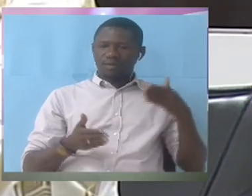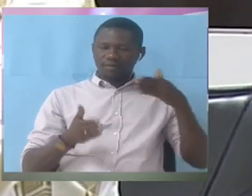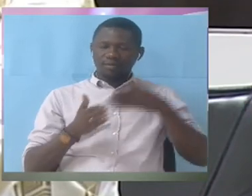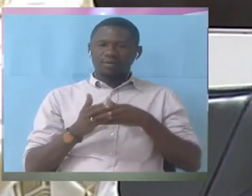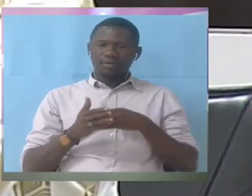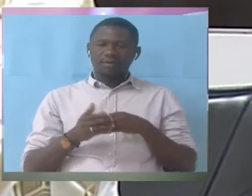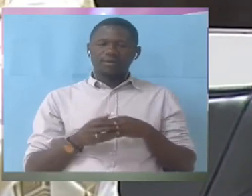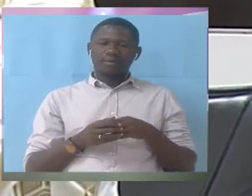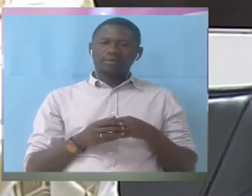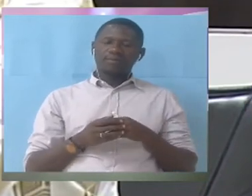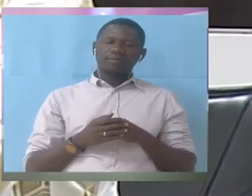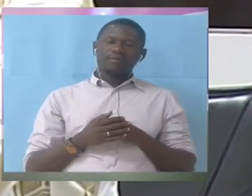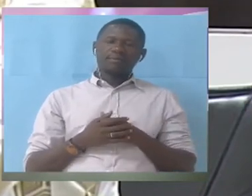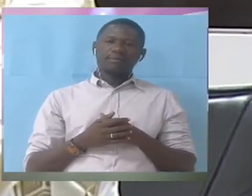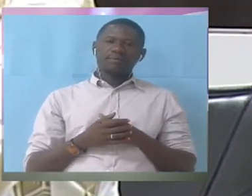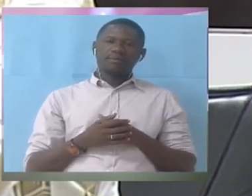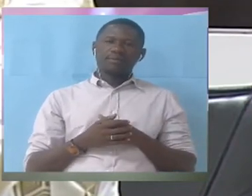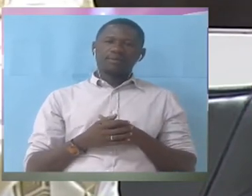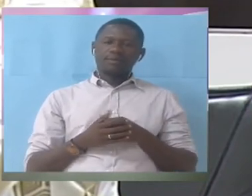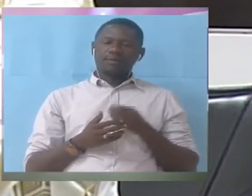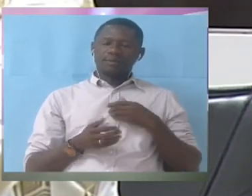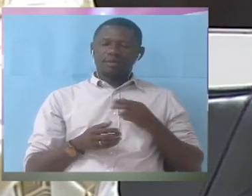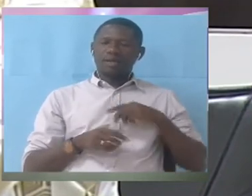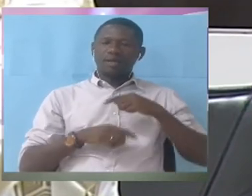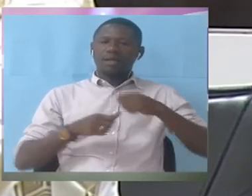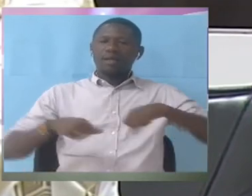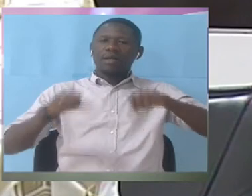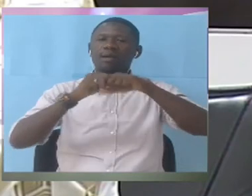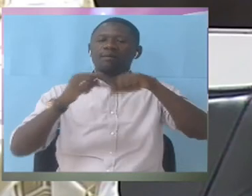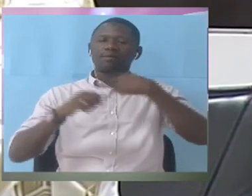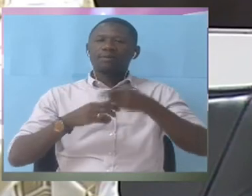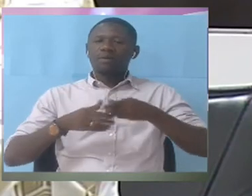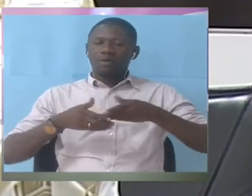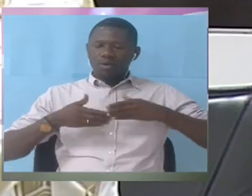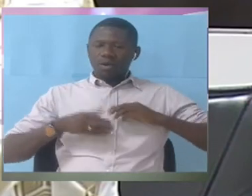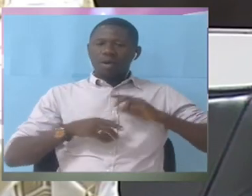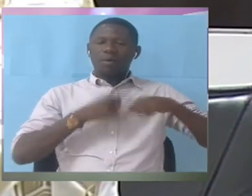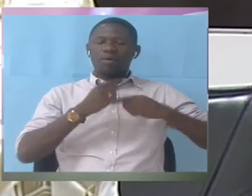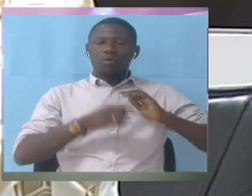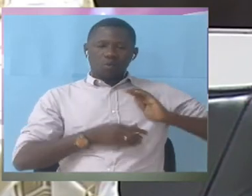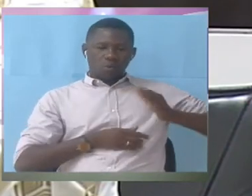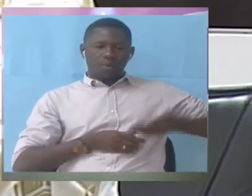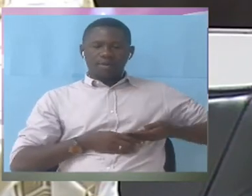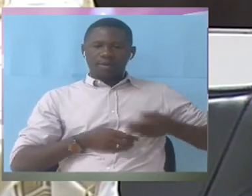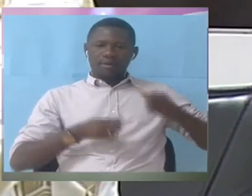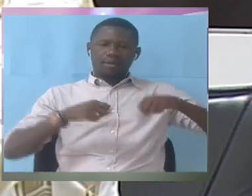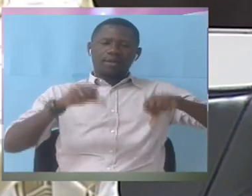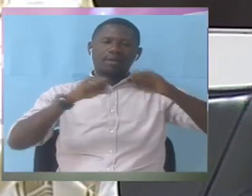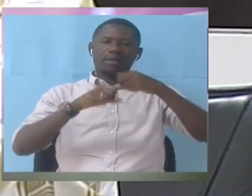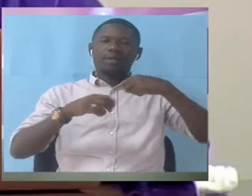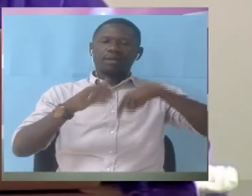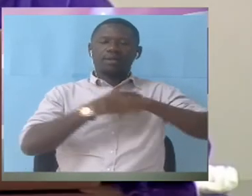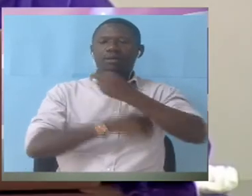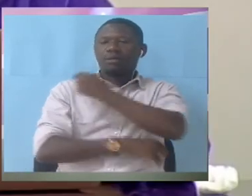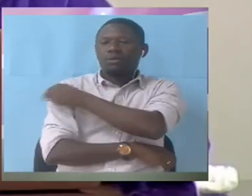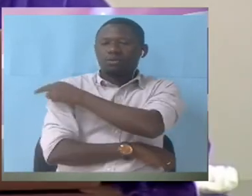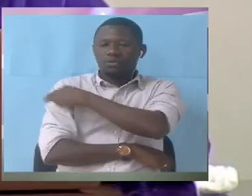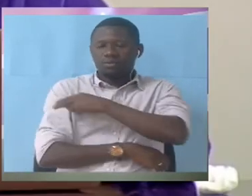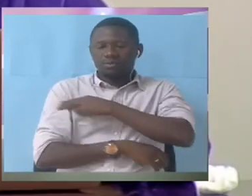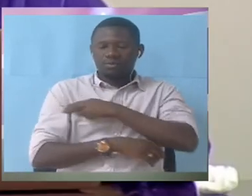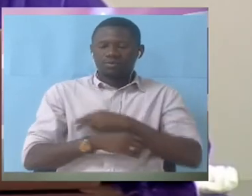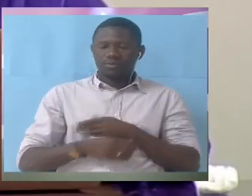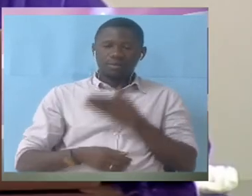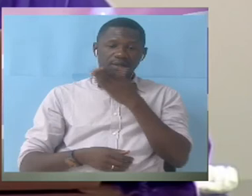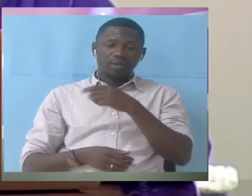That's obstetrics and gynecology. Moy fi nga xamne fa la ñu stopato yu mbiri jigen ñi. There I